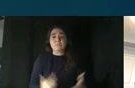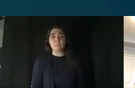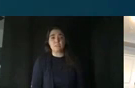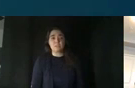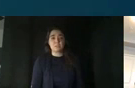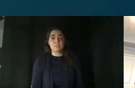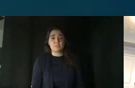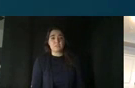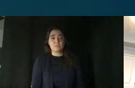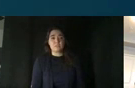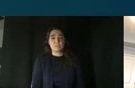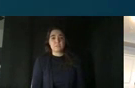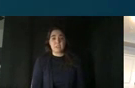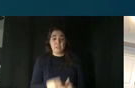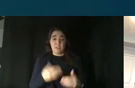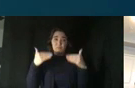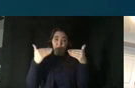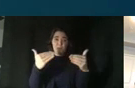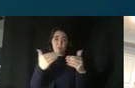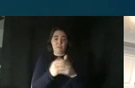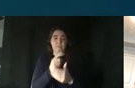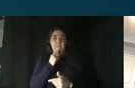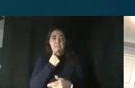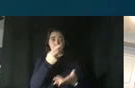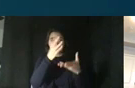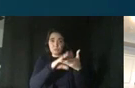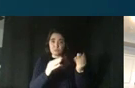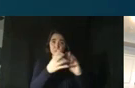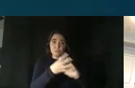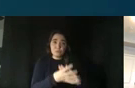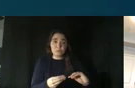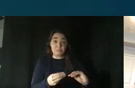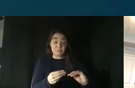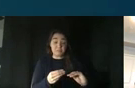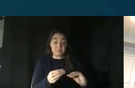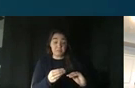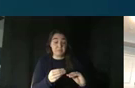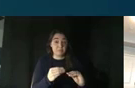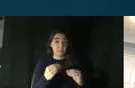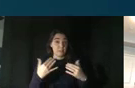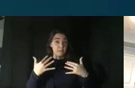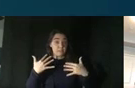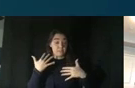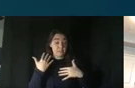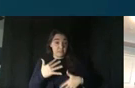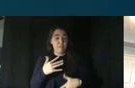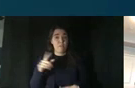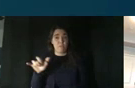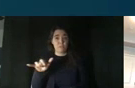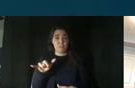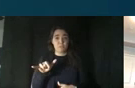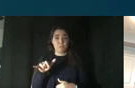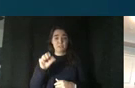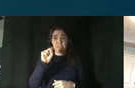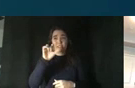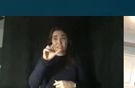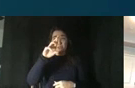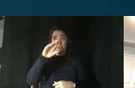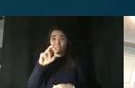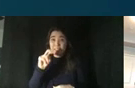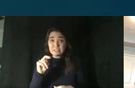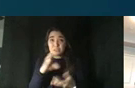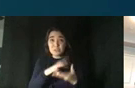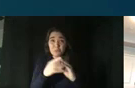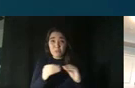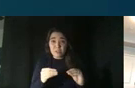And then moving on to the Syria story, I was also terrified of what Syrians might think. This is